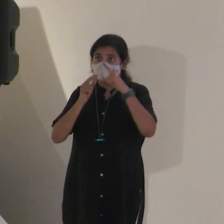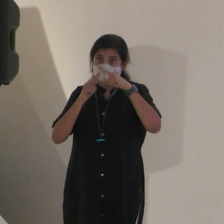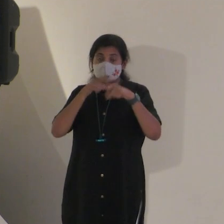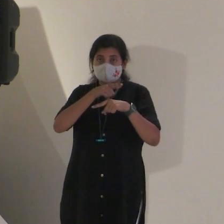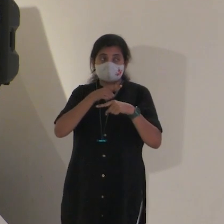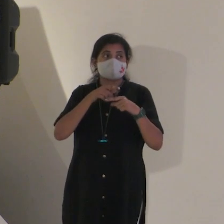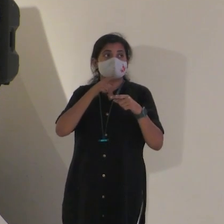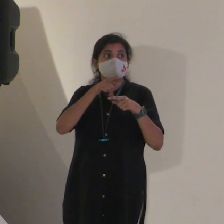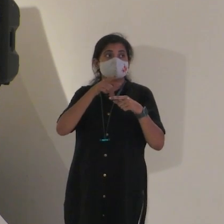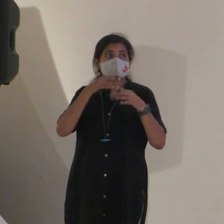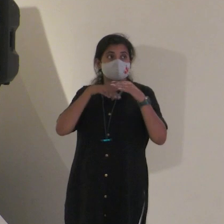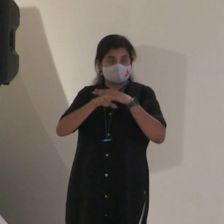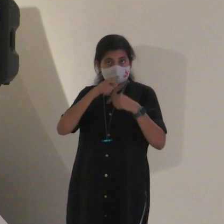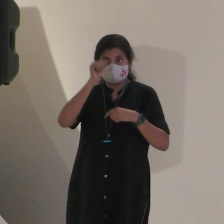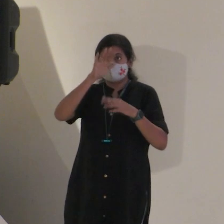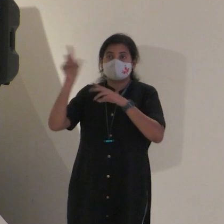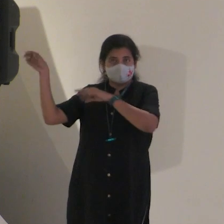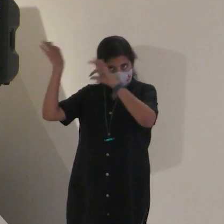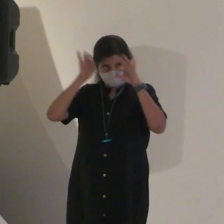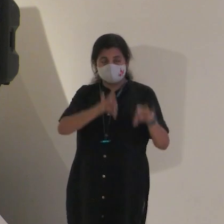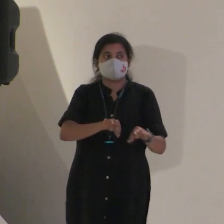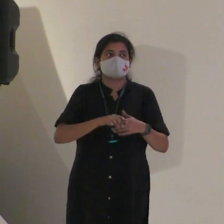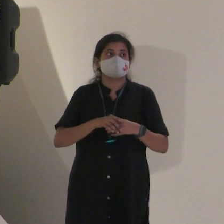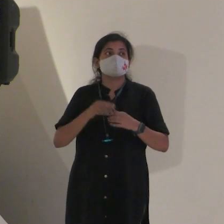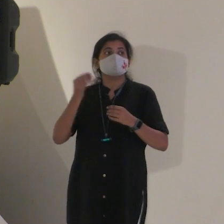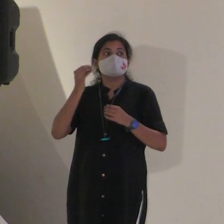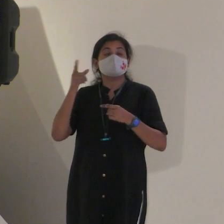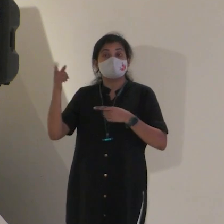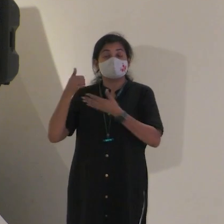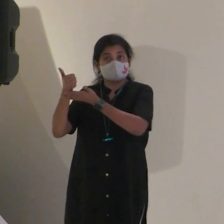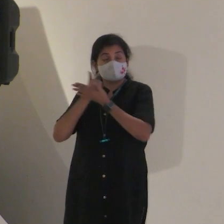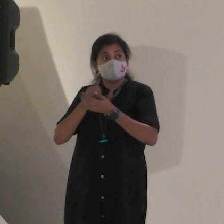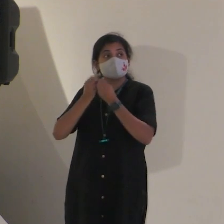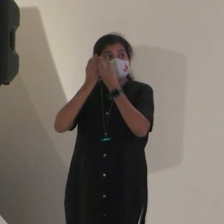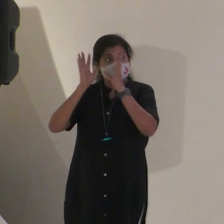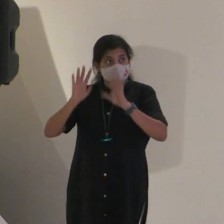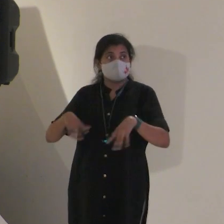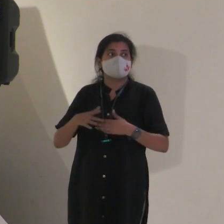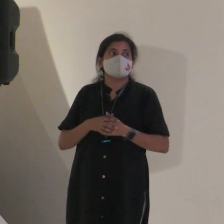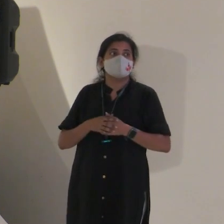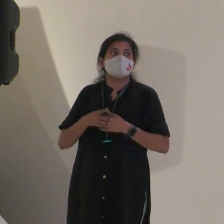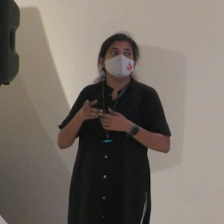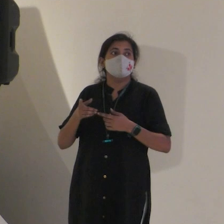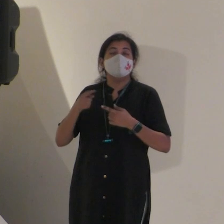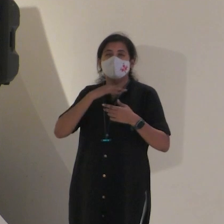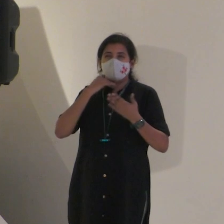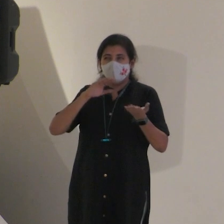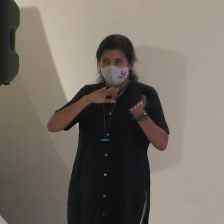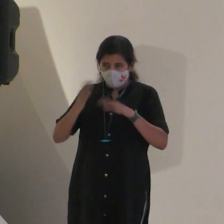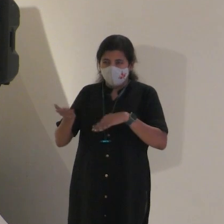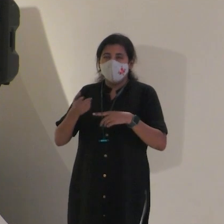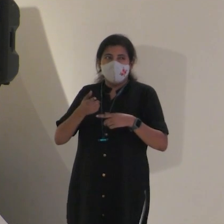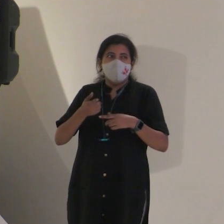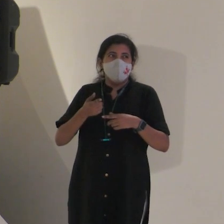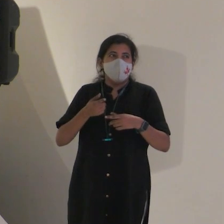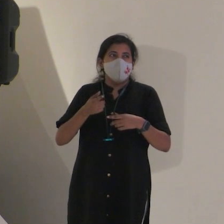that actually came to India was something that was a contribution of Yallapragada Subbarao, who had died much earlier because